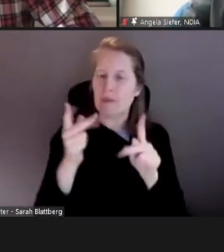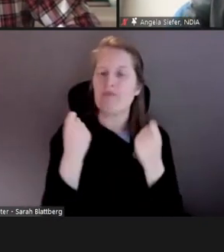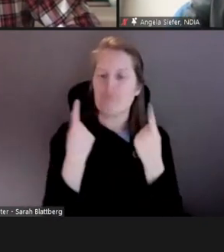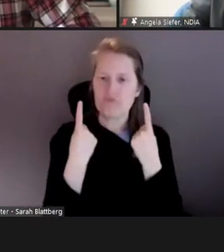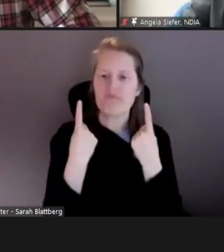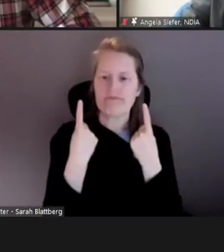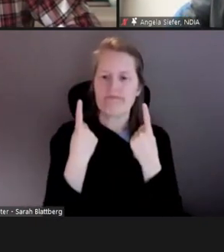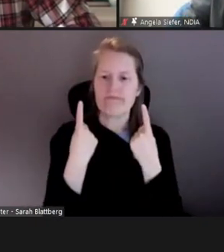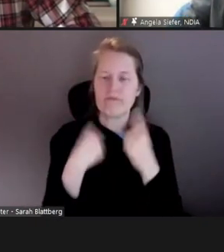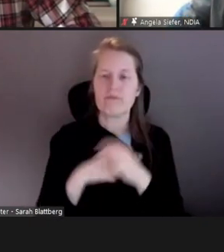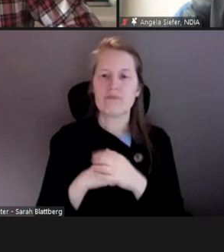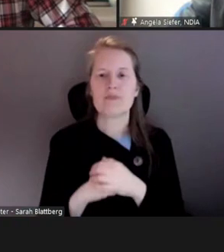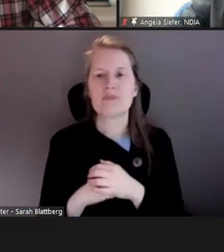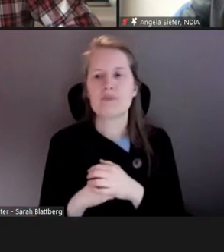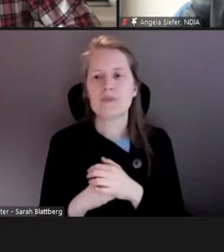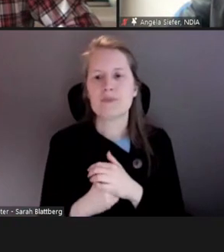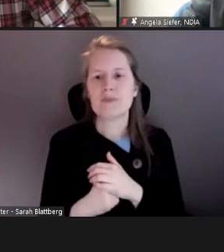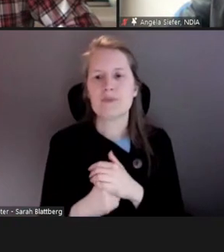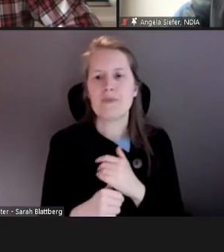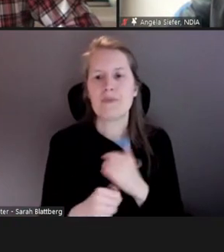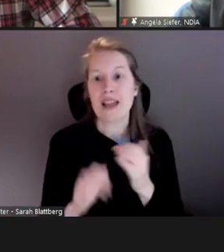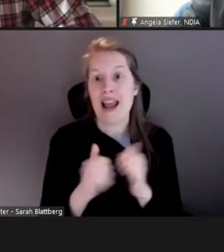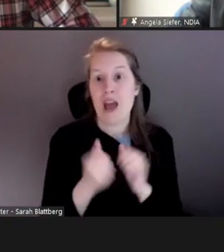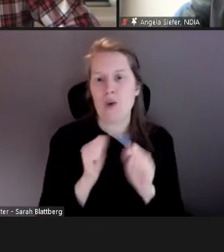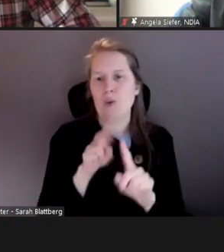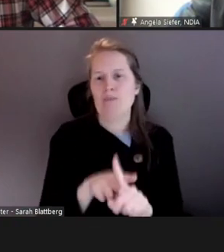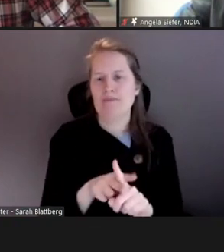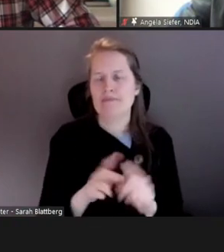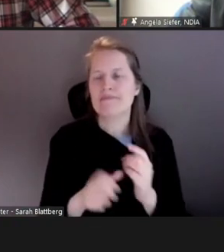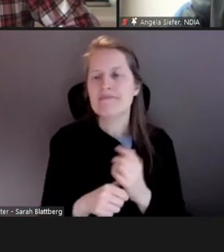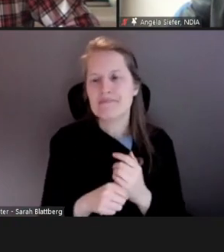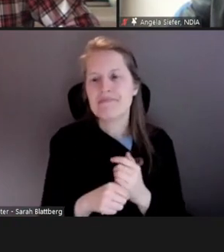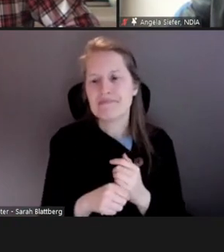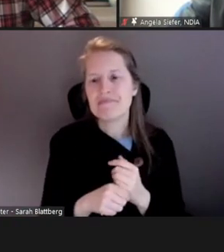actually know what you're getting and how you can use it.